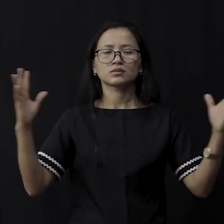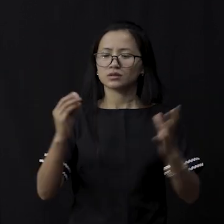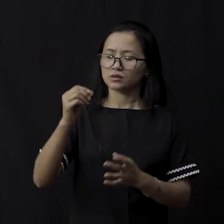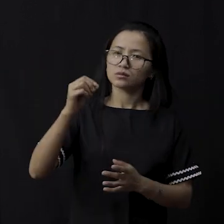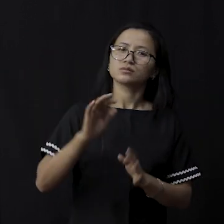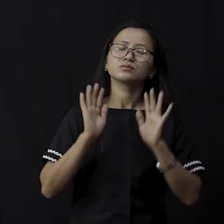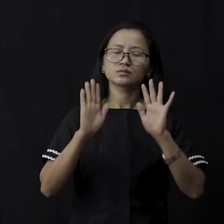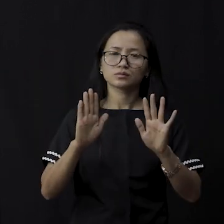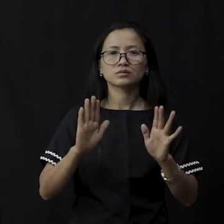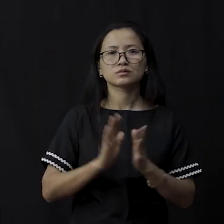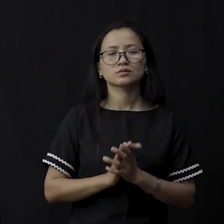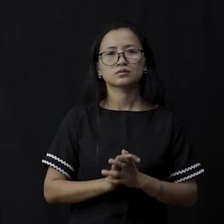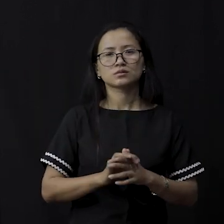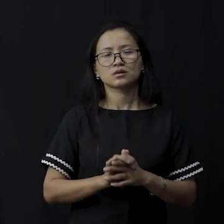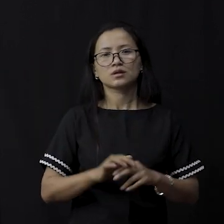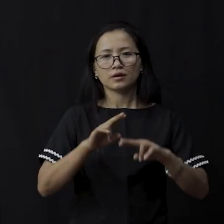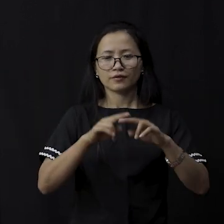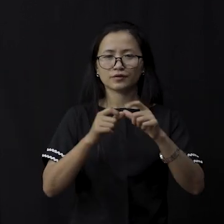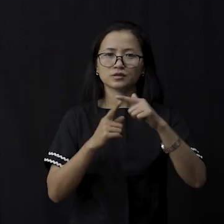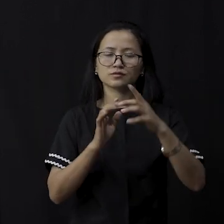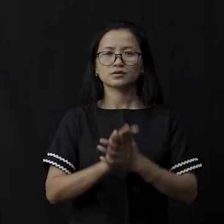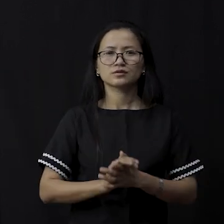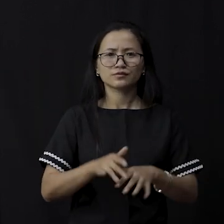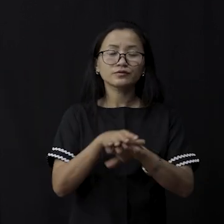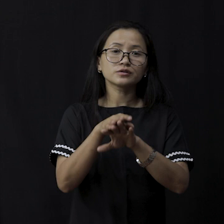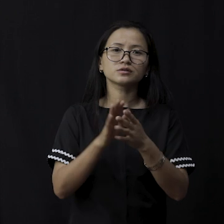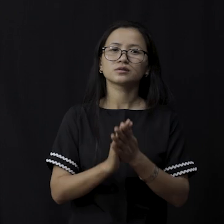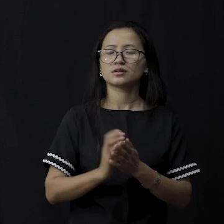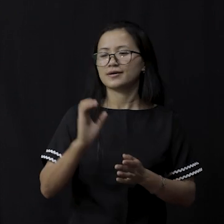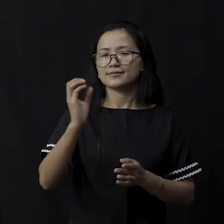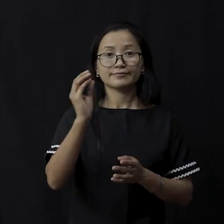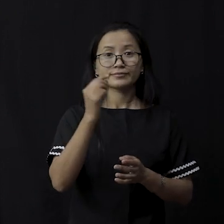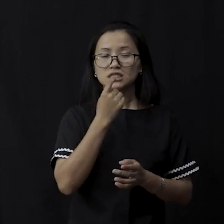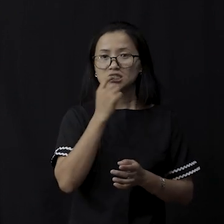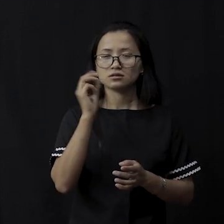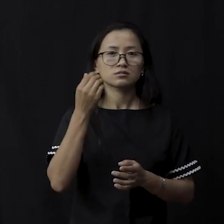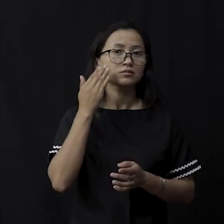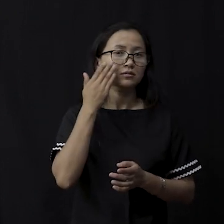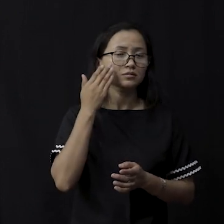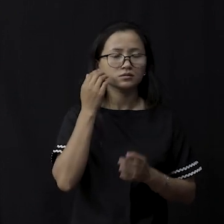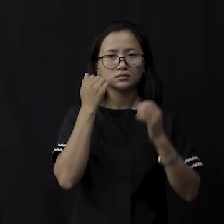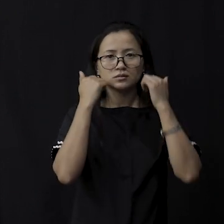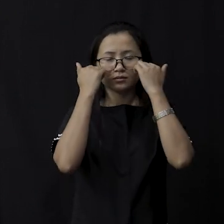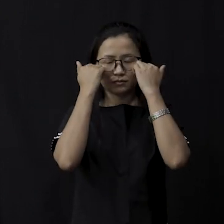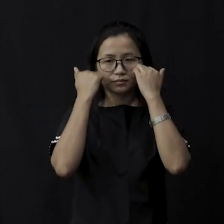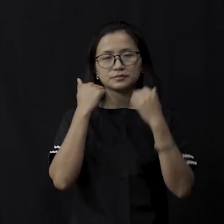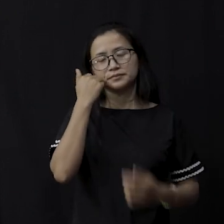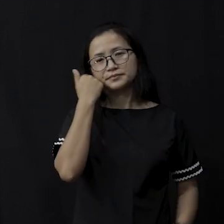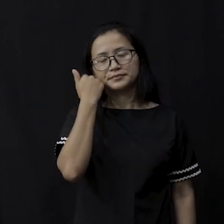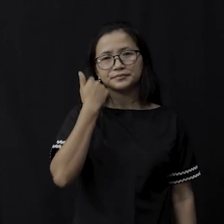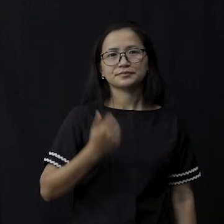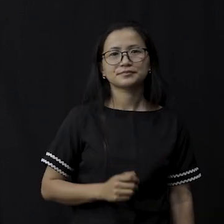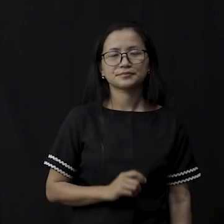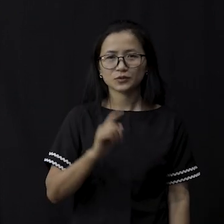there, and fatty fishes, even the egg yolk, the yellow one, it contains fats. And then the nuts,